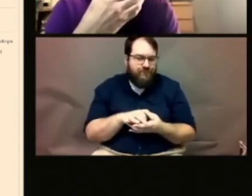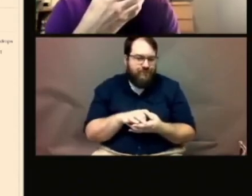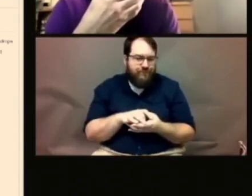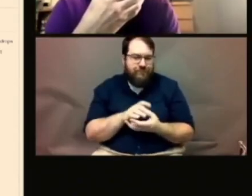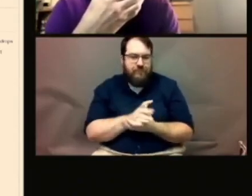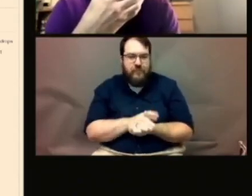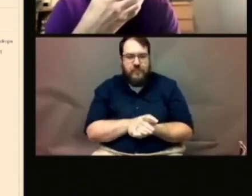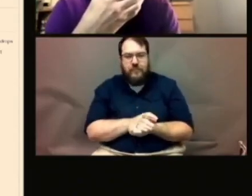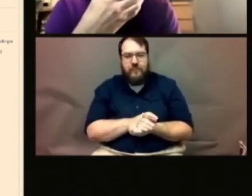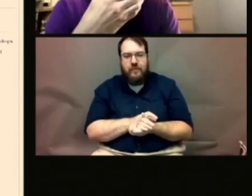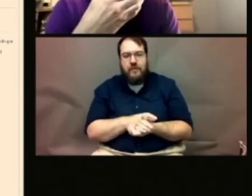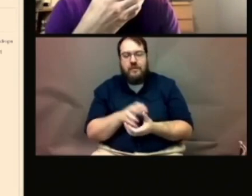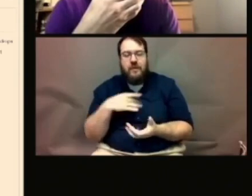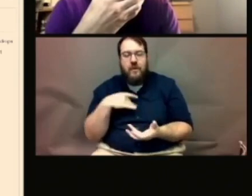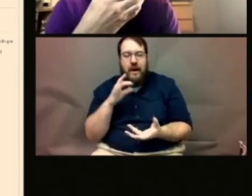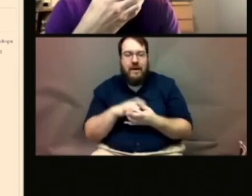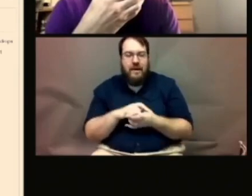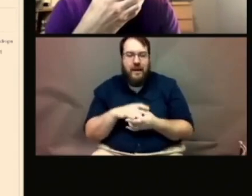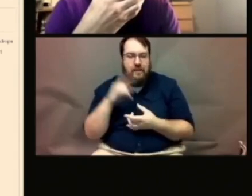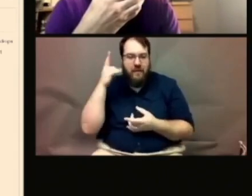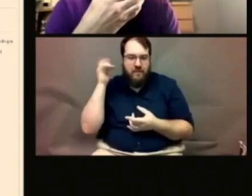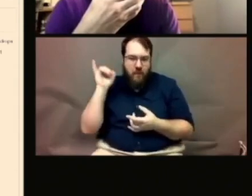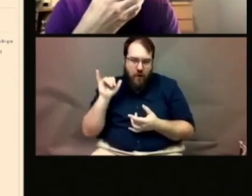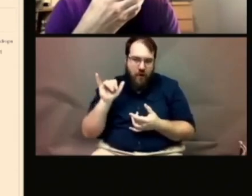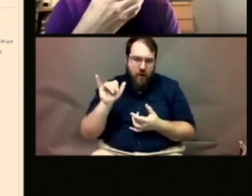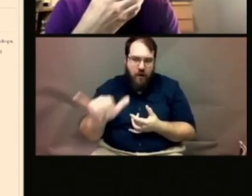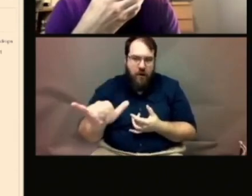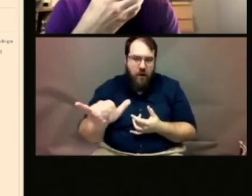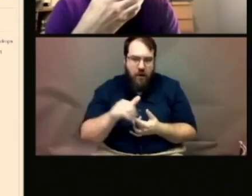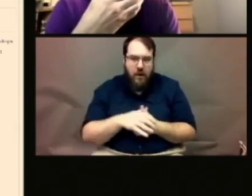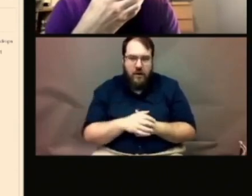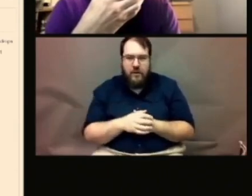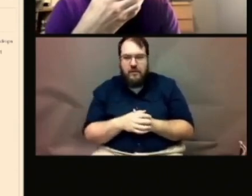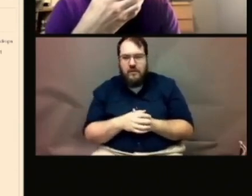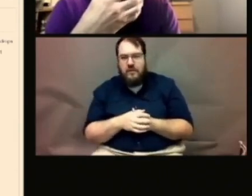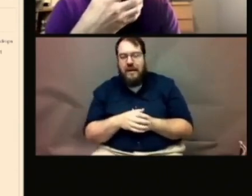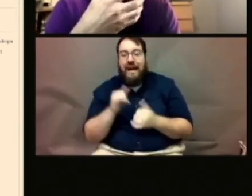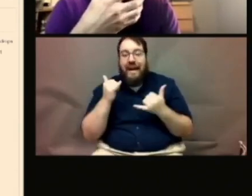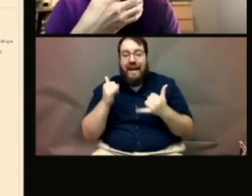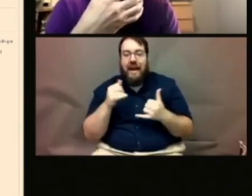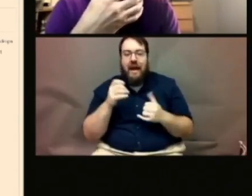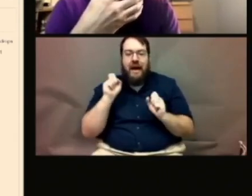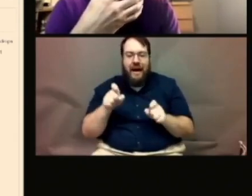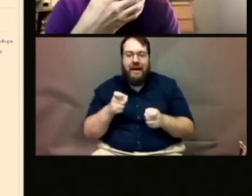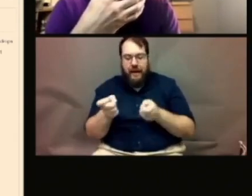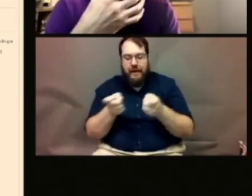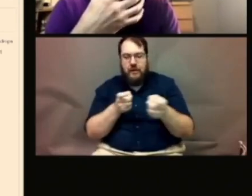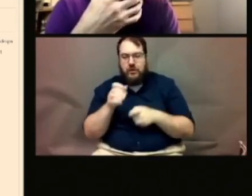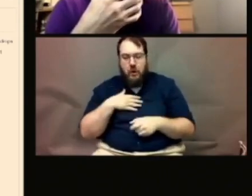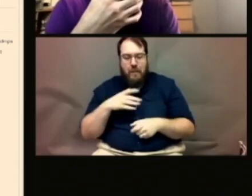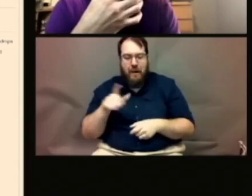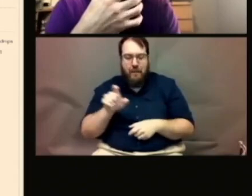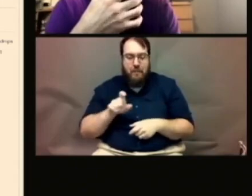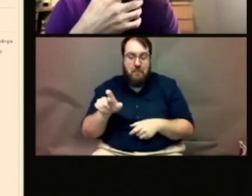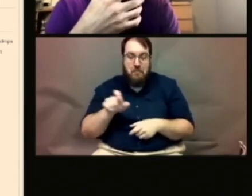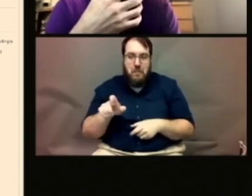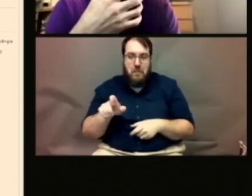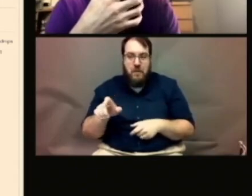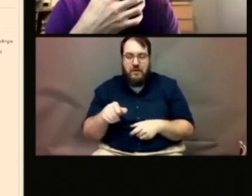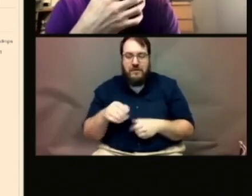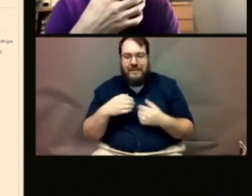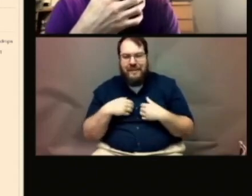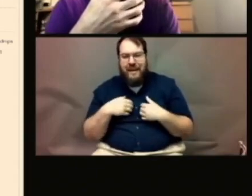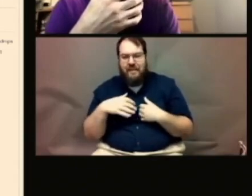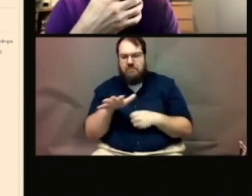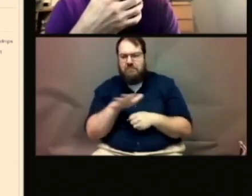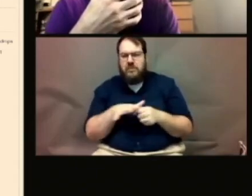in. So I'm going to put my forever loop in and hit start. And now I can control my mouse this way. I also have space again.